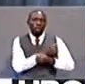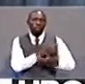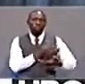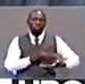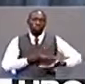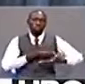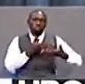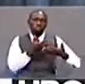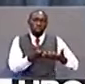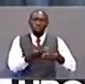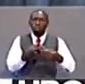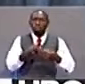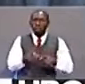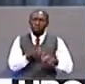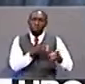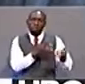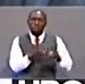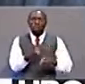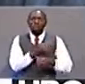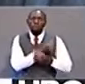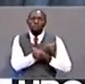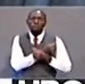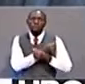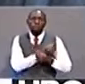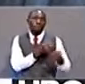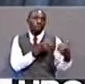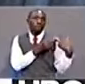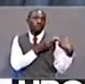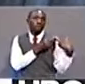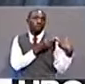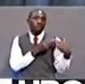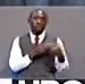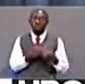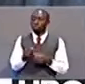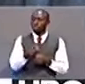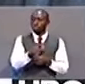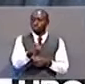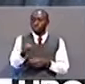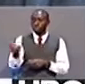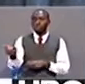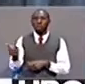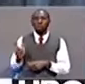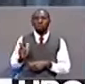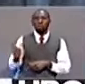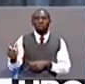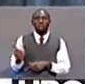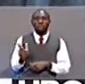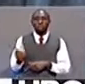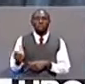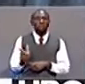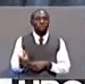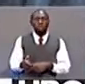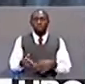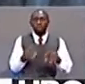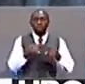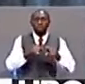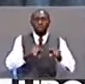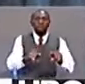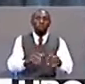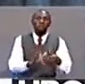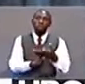and the patriotic responsibilities that you colleagues did play. He has